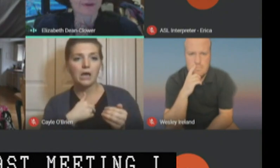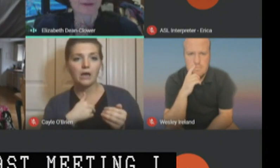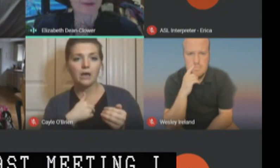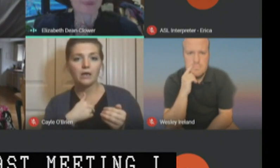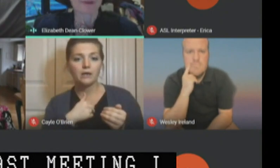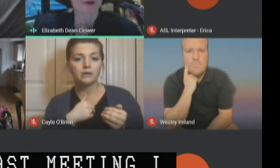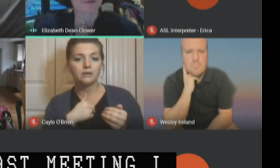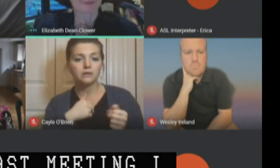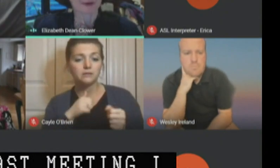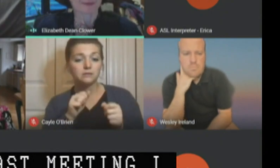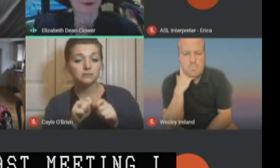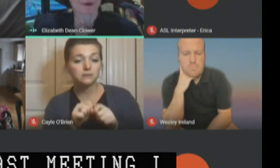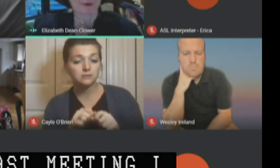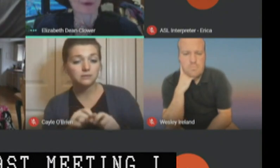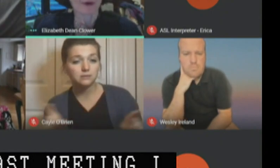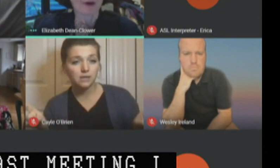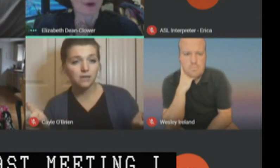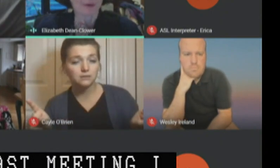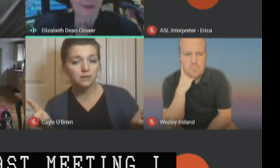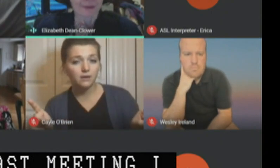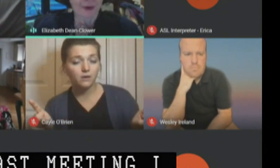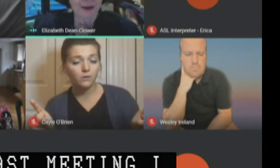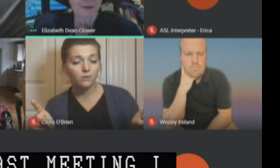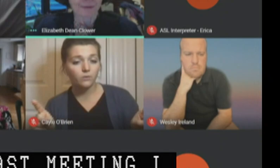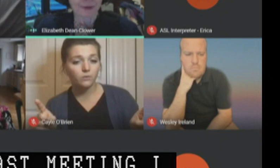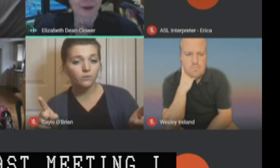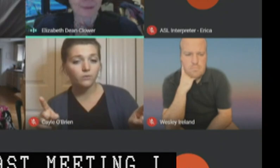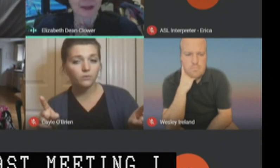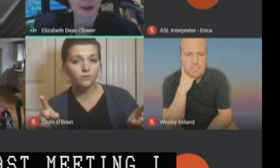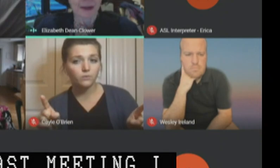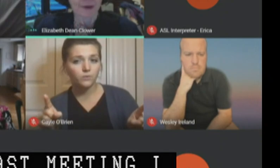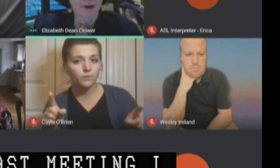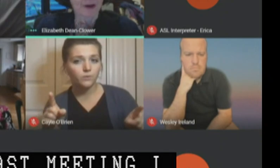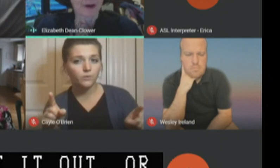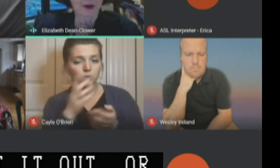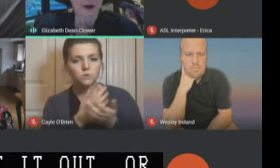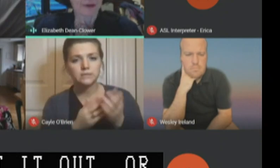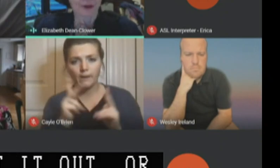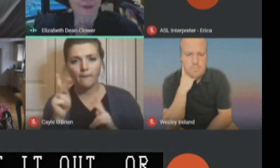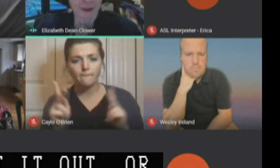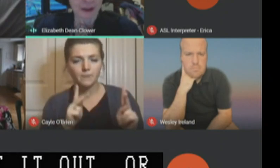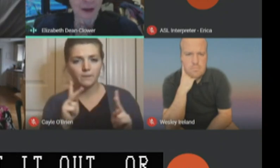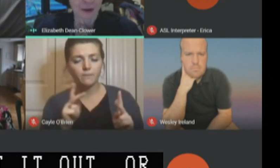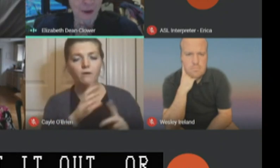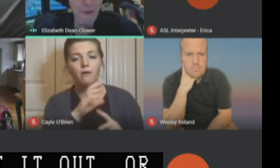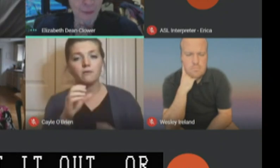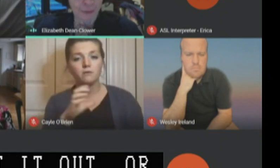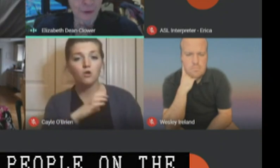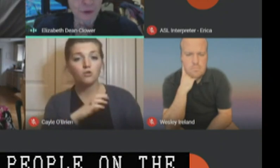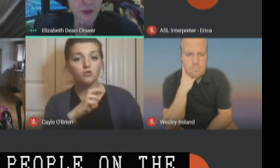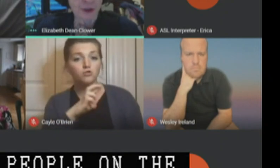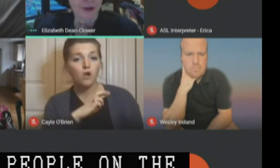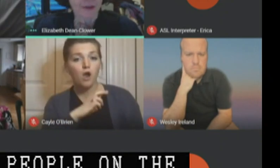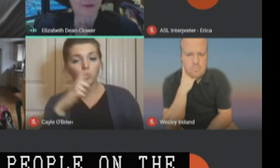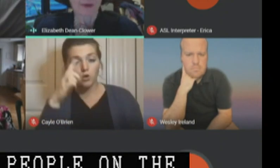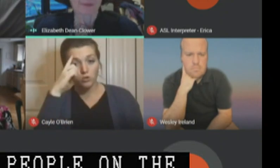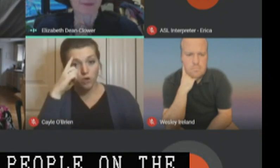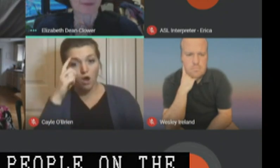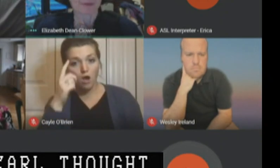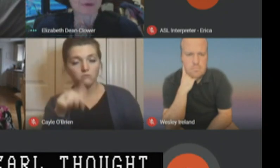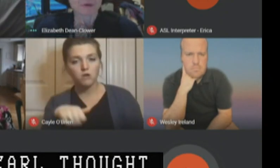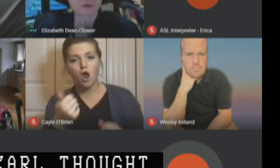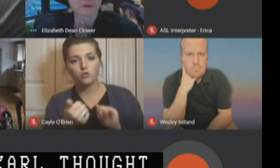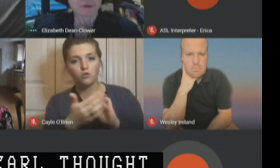to a subset of people who were on the committee, and Carl thought that he had another approach.